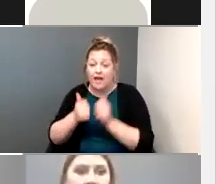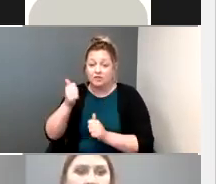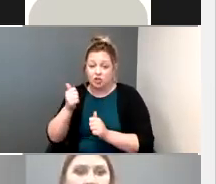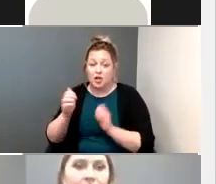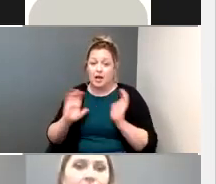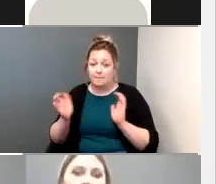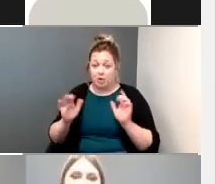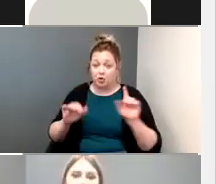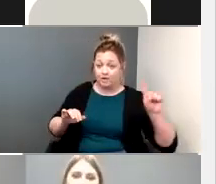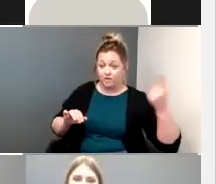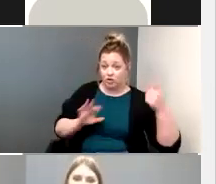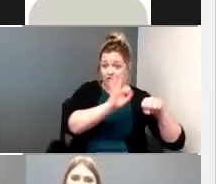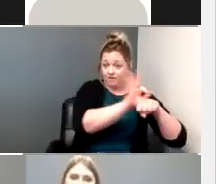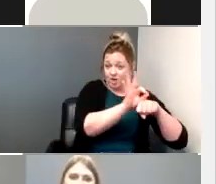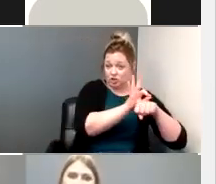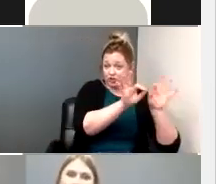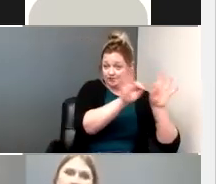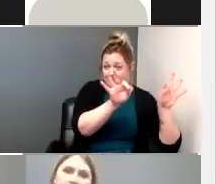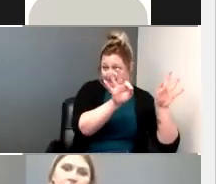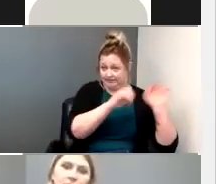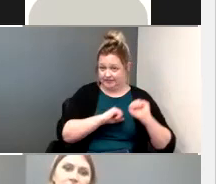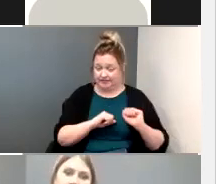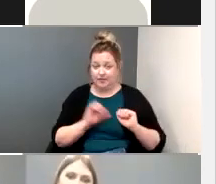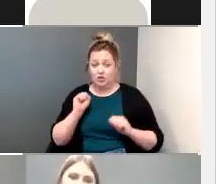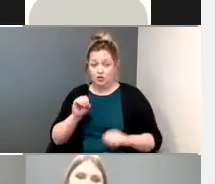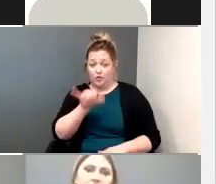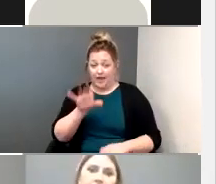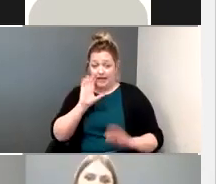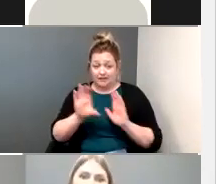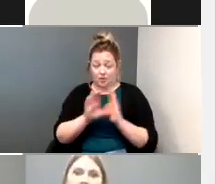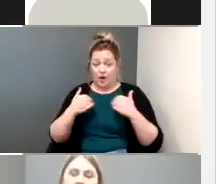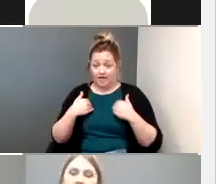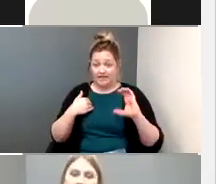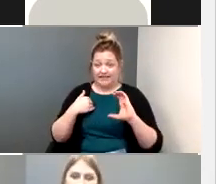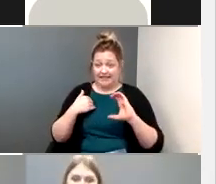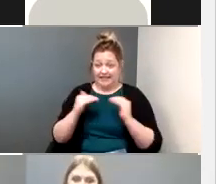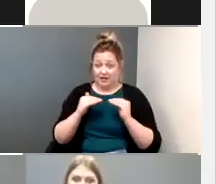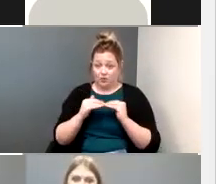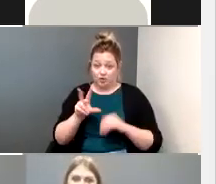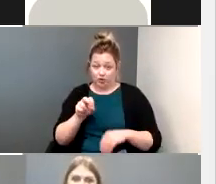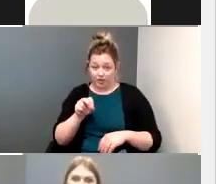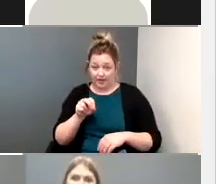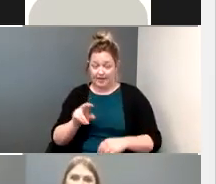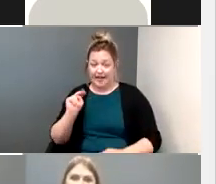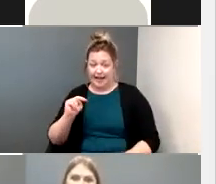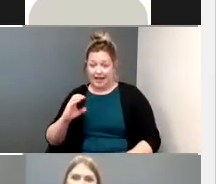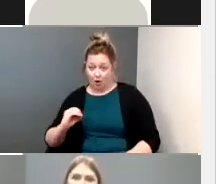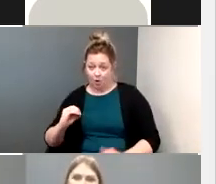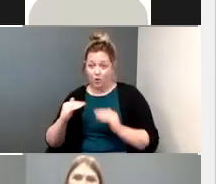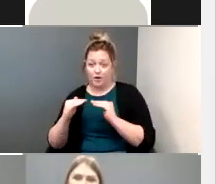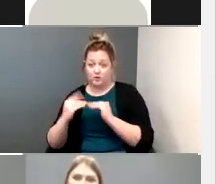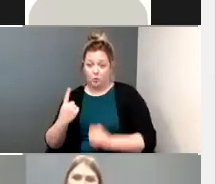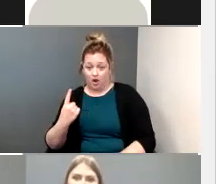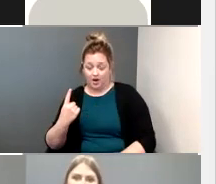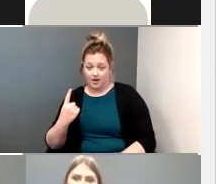plus 5. So in this scenario, we have c equals to 30, n0 equals to 1, and in this scenario,